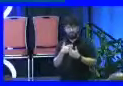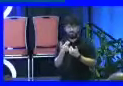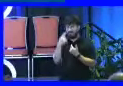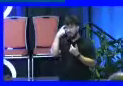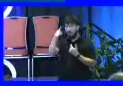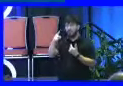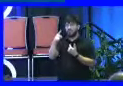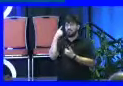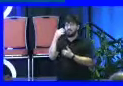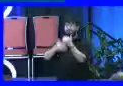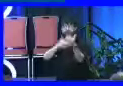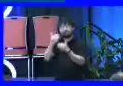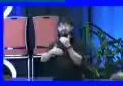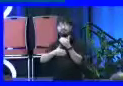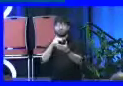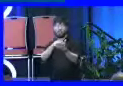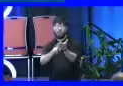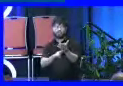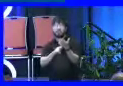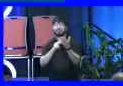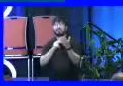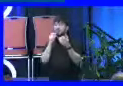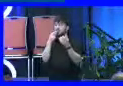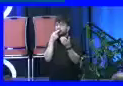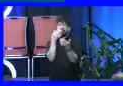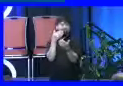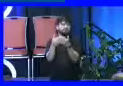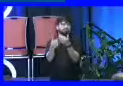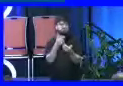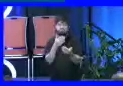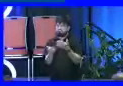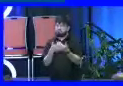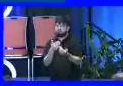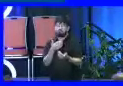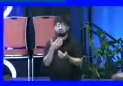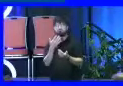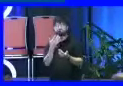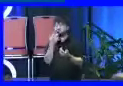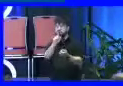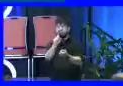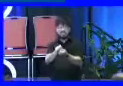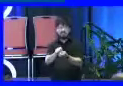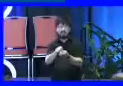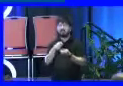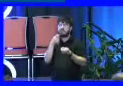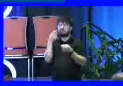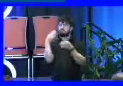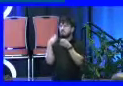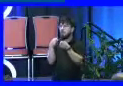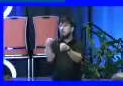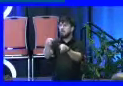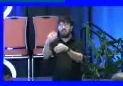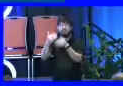created positions or contracted, whatever the particular path that it's